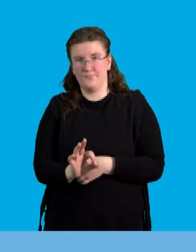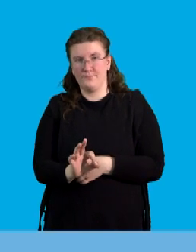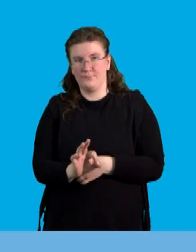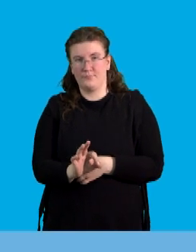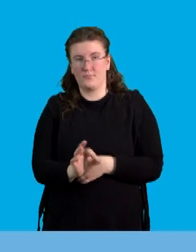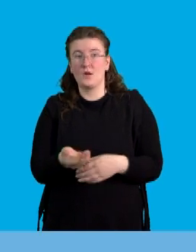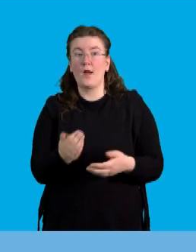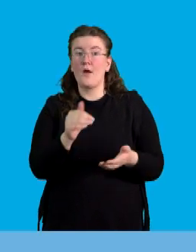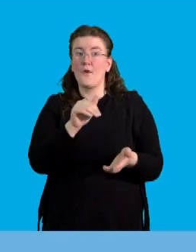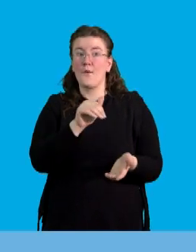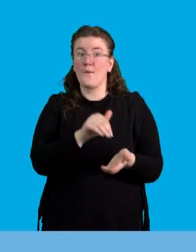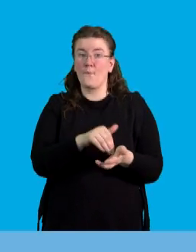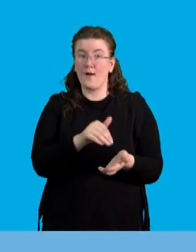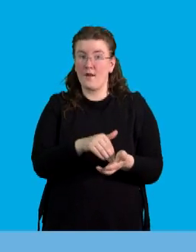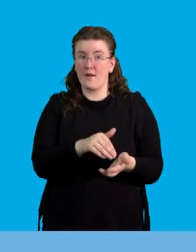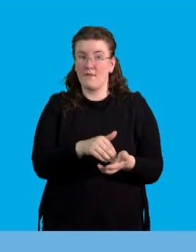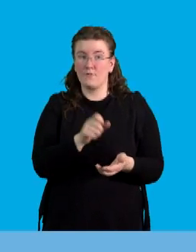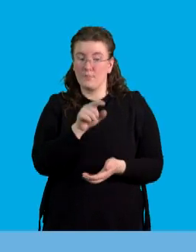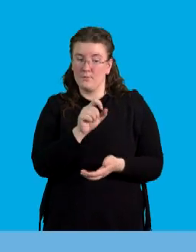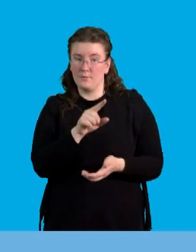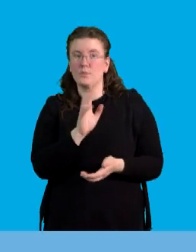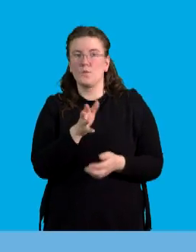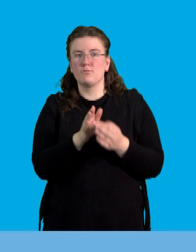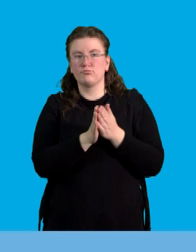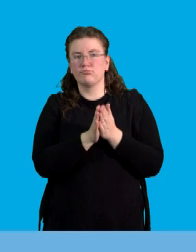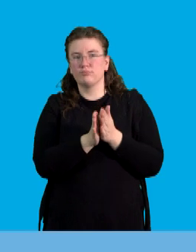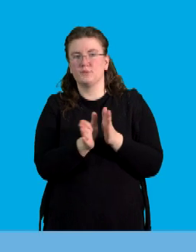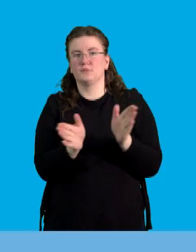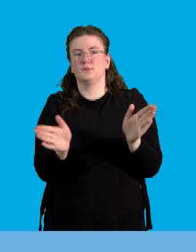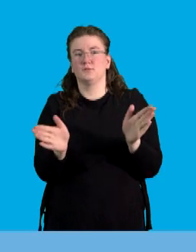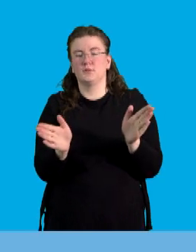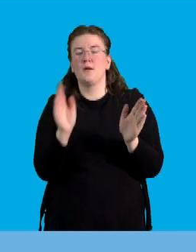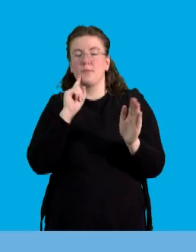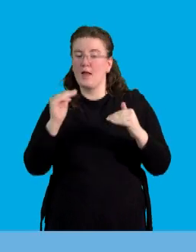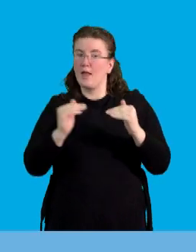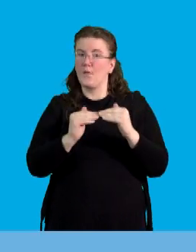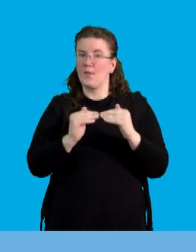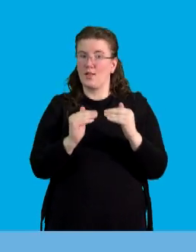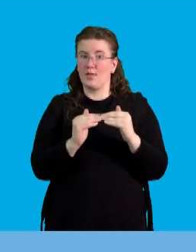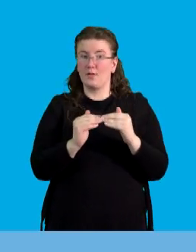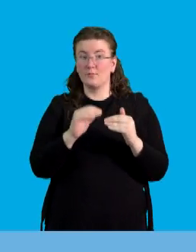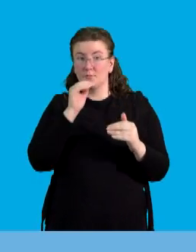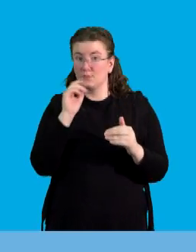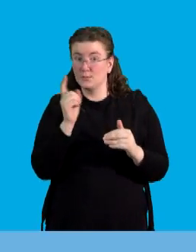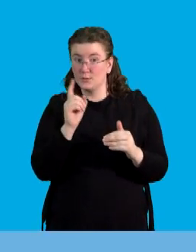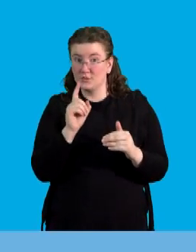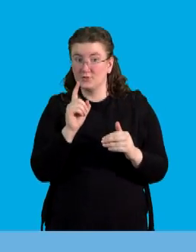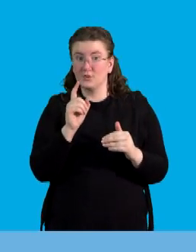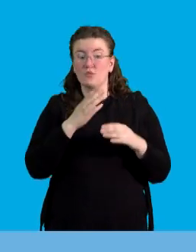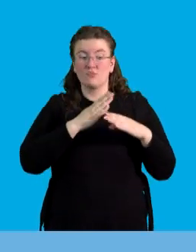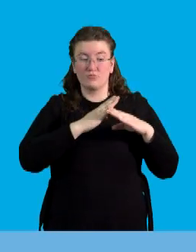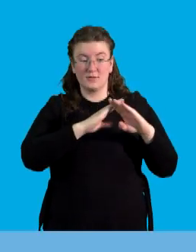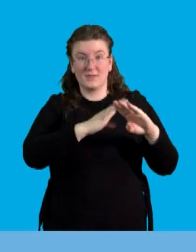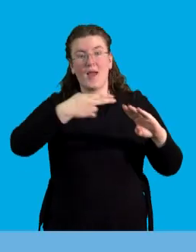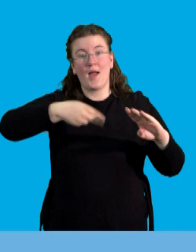R3, when it gets to this point, it's going to divide proportionally, meaning that the resistor with the highest resistance is going